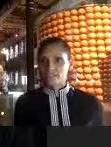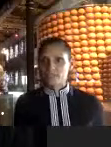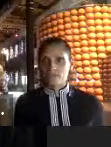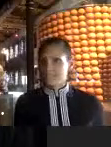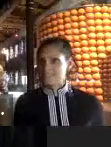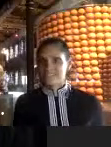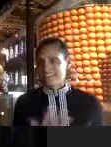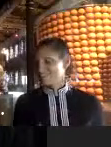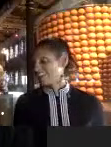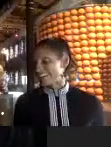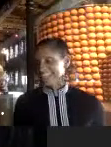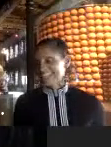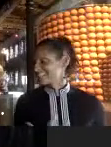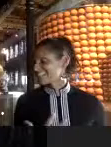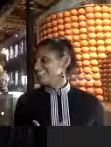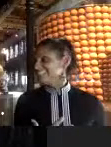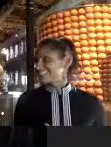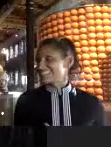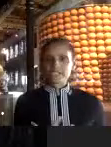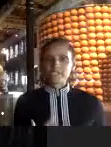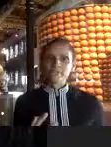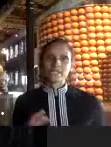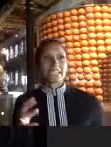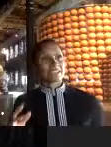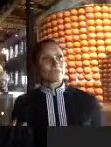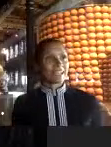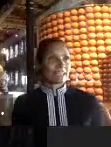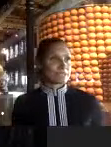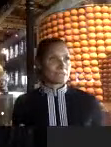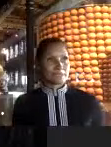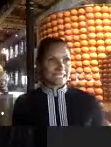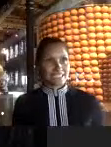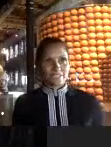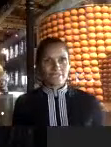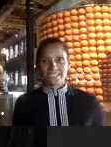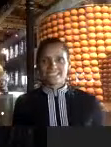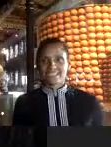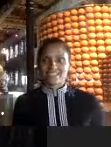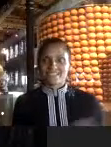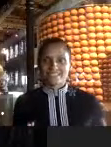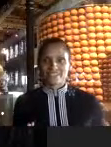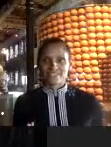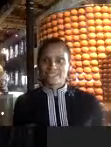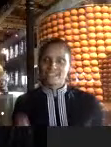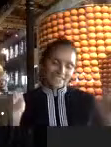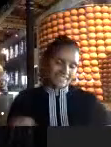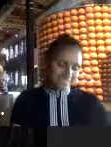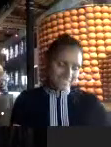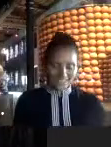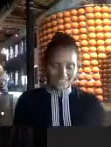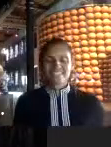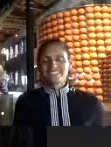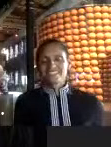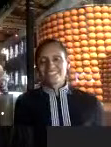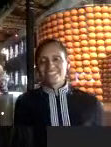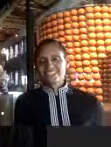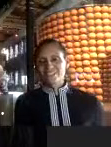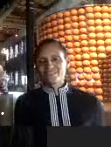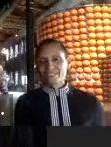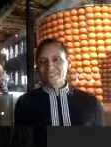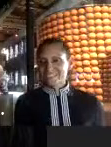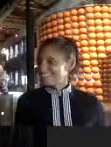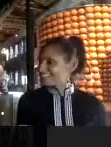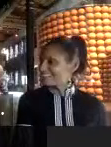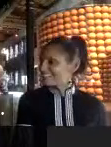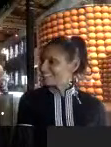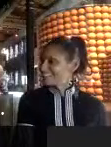the other two artists is Siberia. And she was like, well, I'm too busy to do this. And then she was like, all right. Yeah. We just